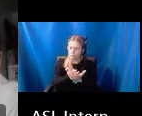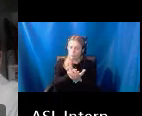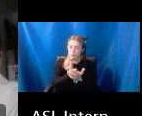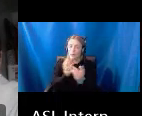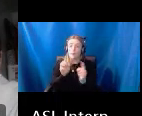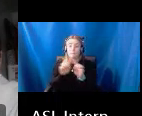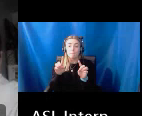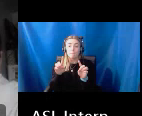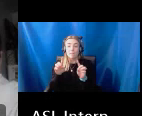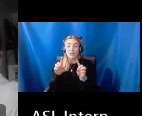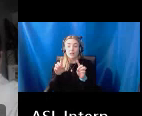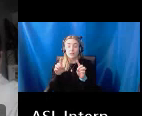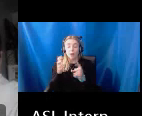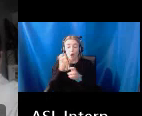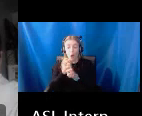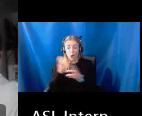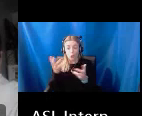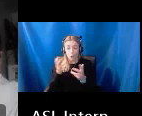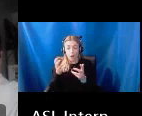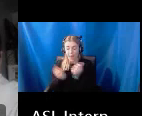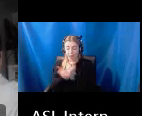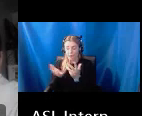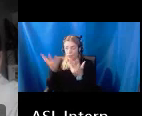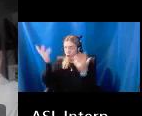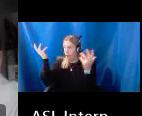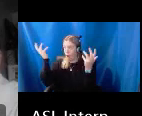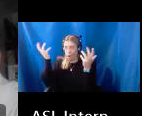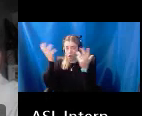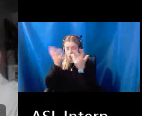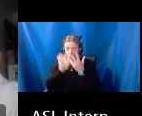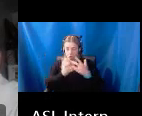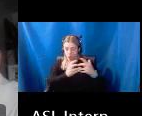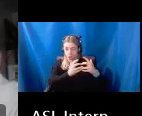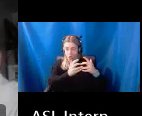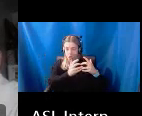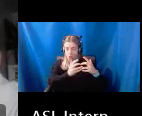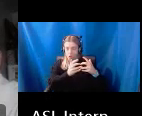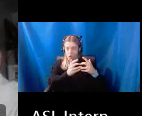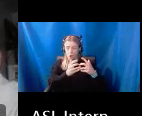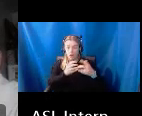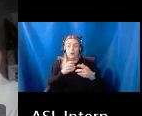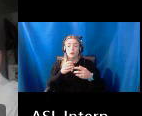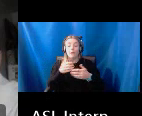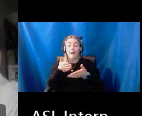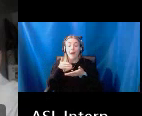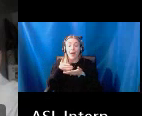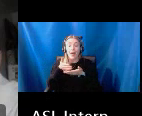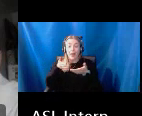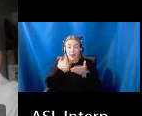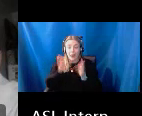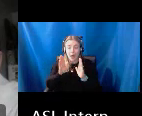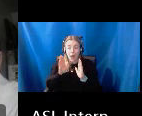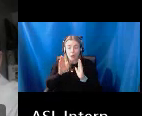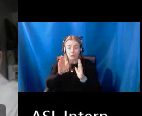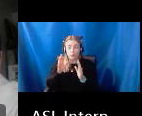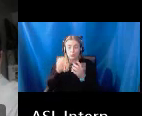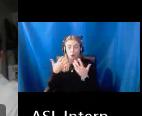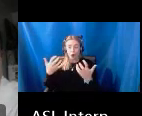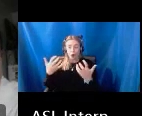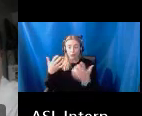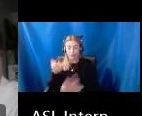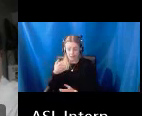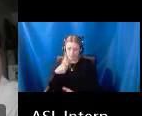a systematic way that allows the audience, me, to understand where your argument is going. I